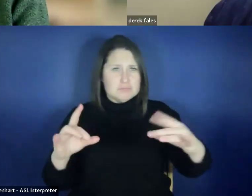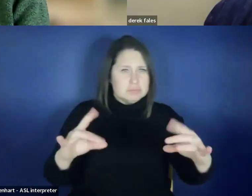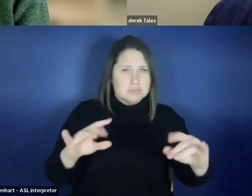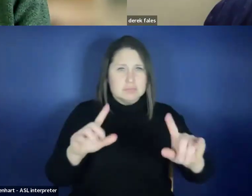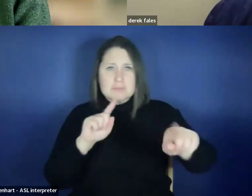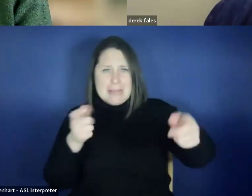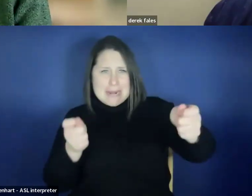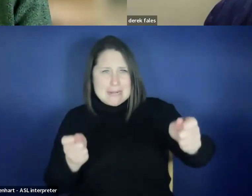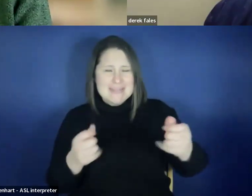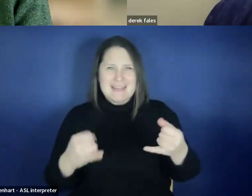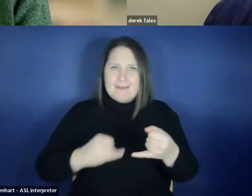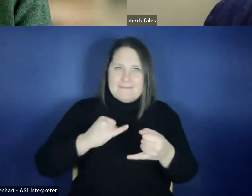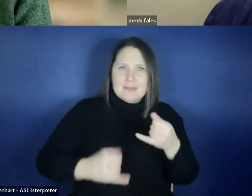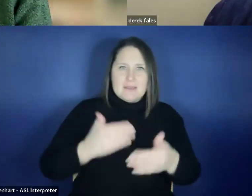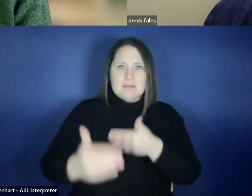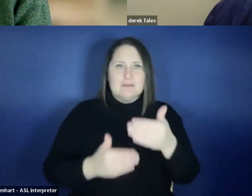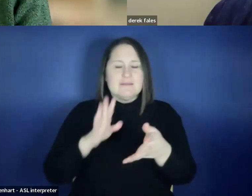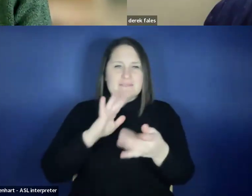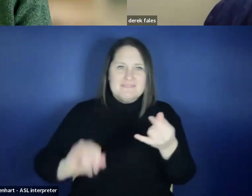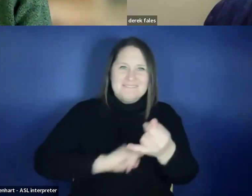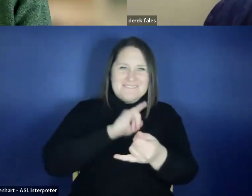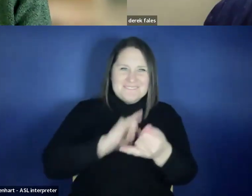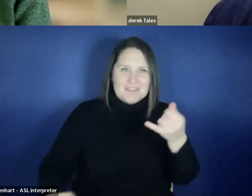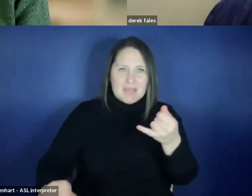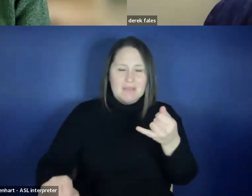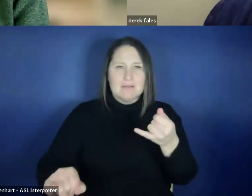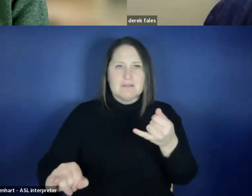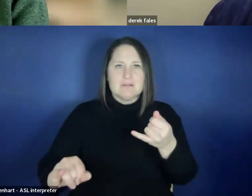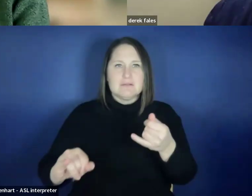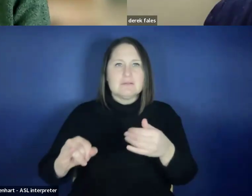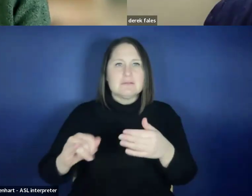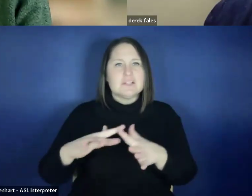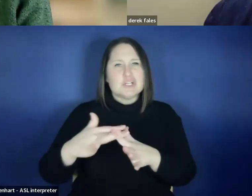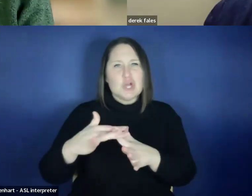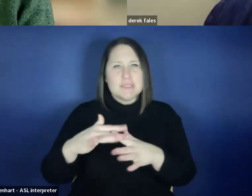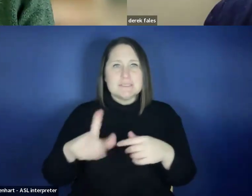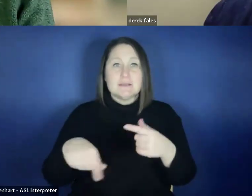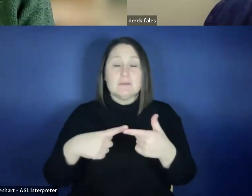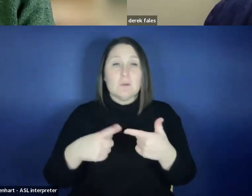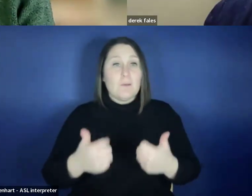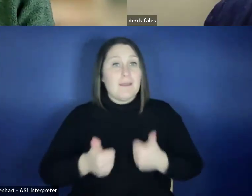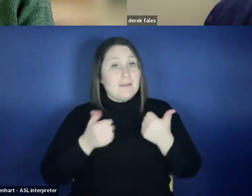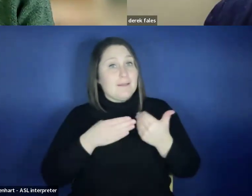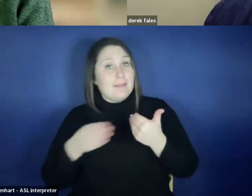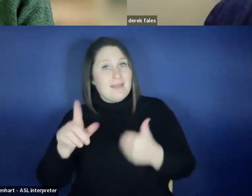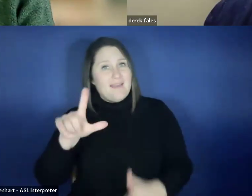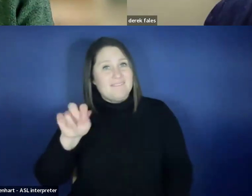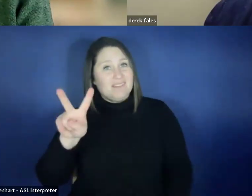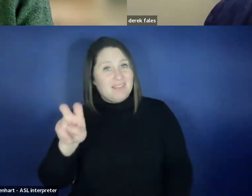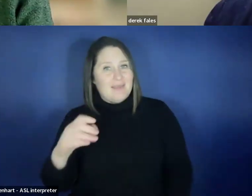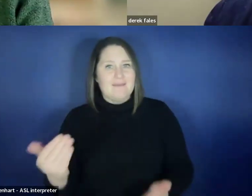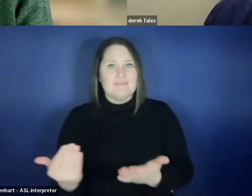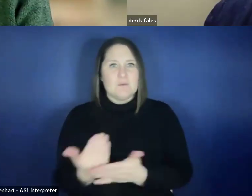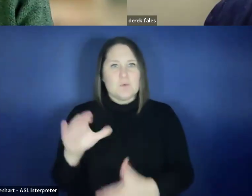final processes of finalizing the content. So once the lifespan is live, the new